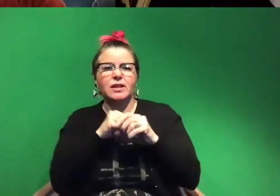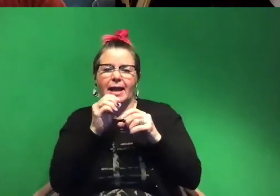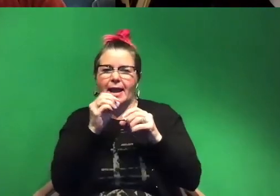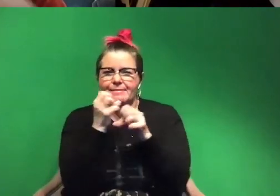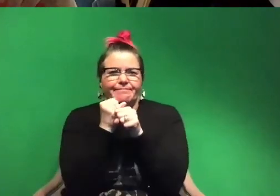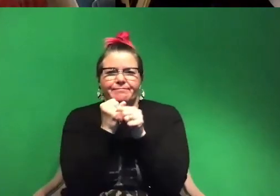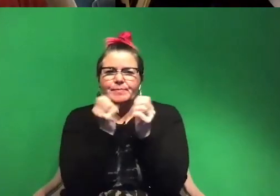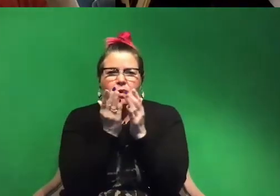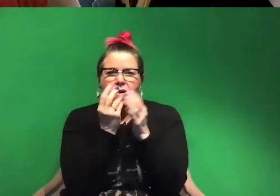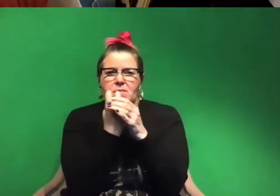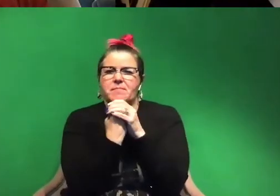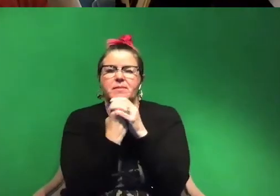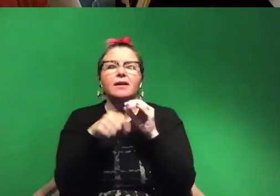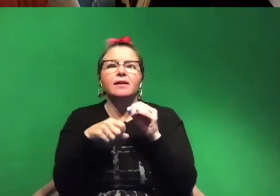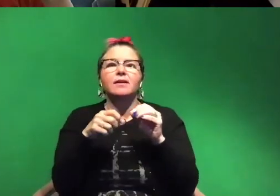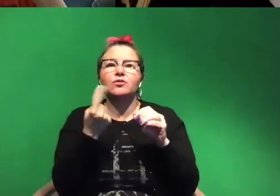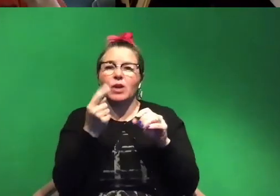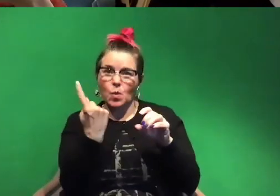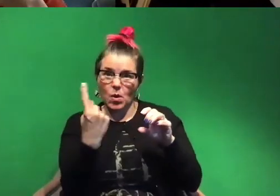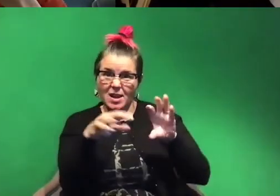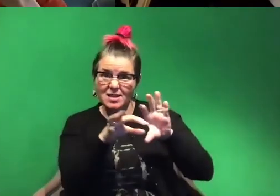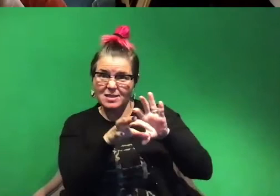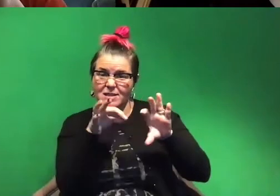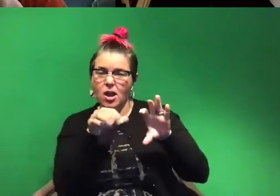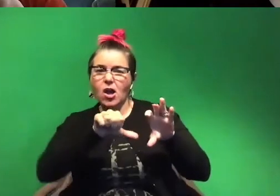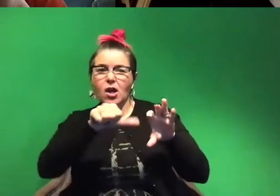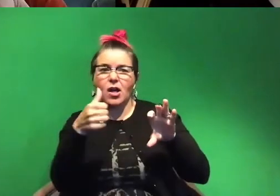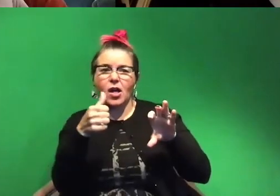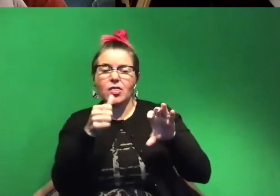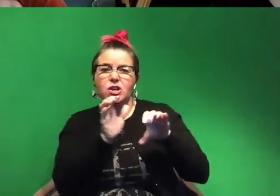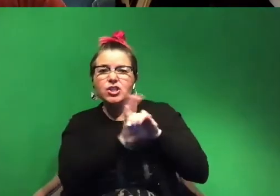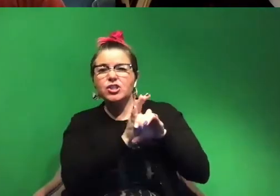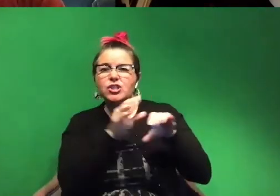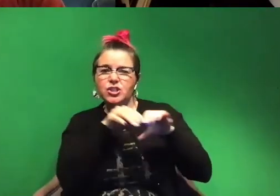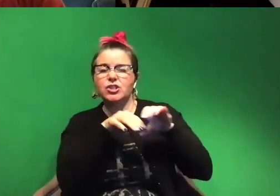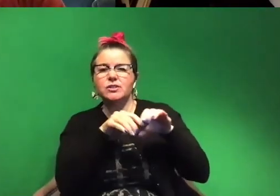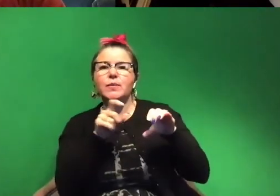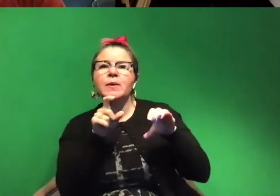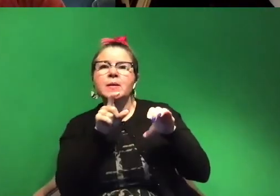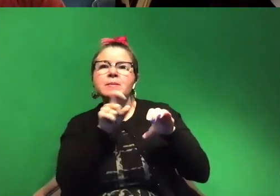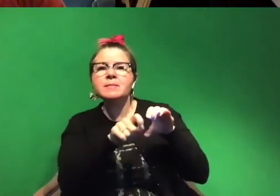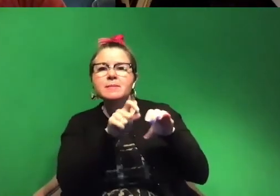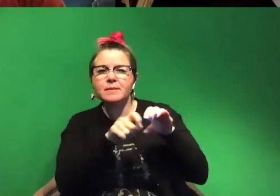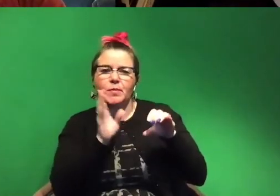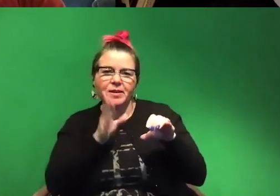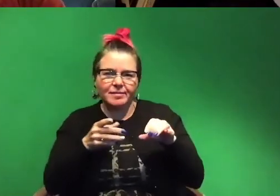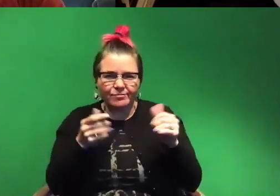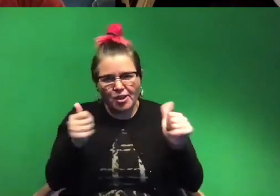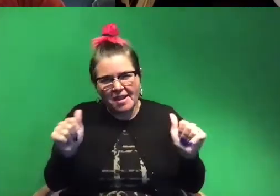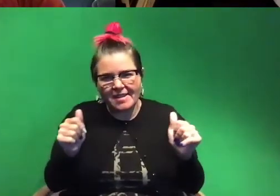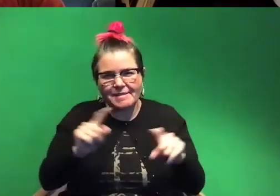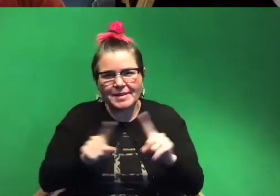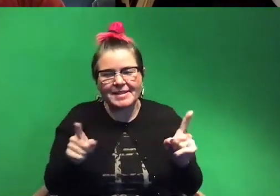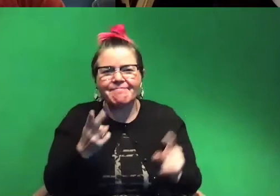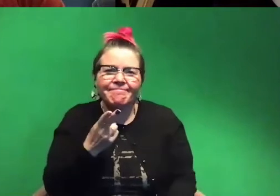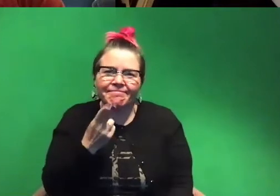tiny space. And if you're trying to just get the one out and the others are pushing up against your hand, they can try to nip you. But it's kind of a